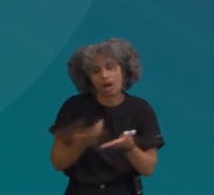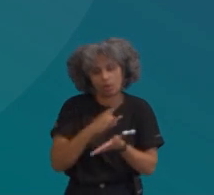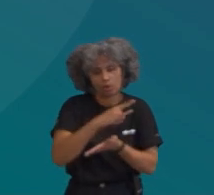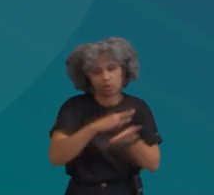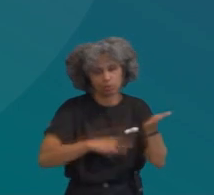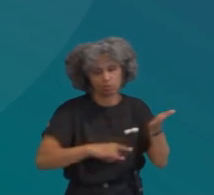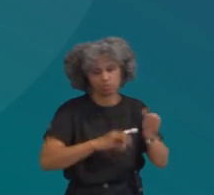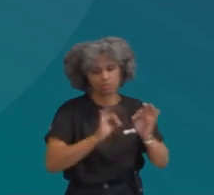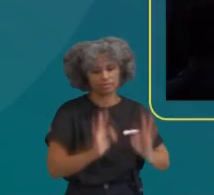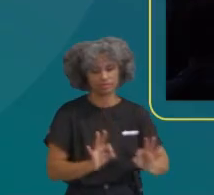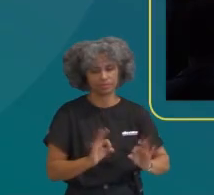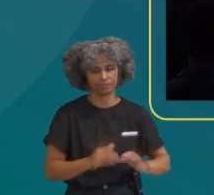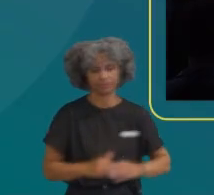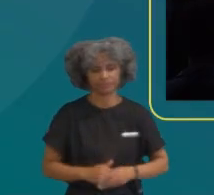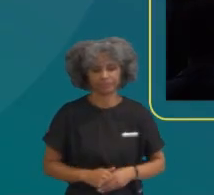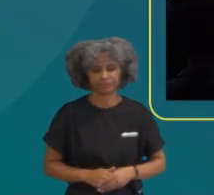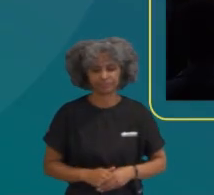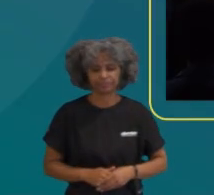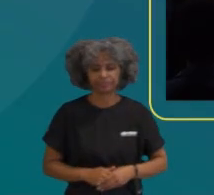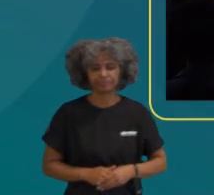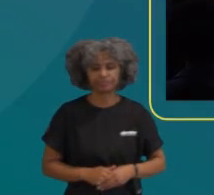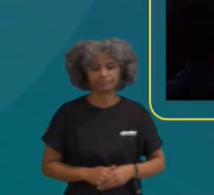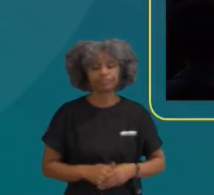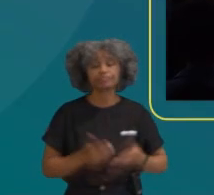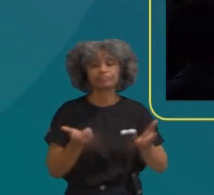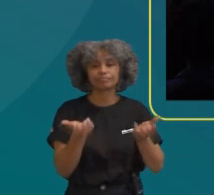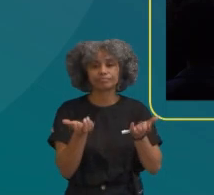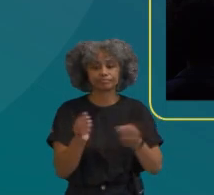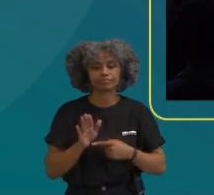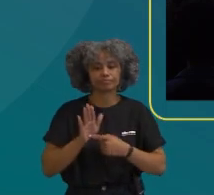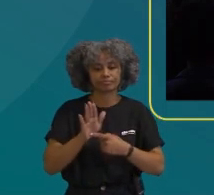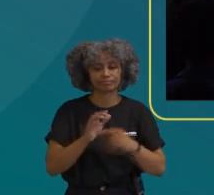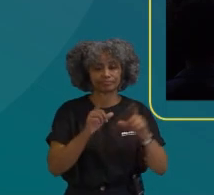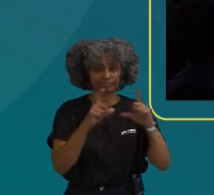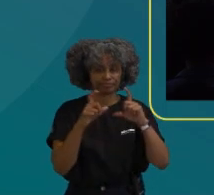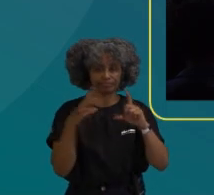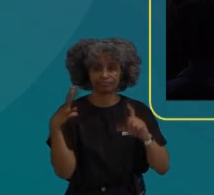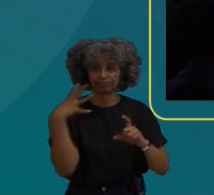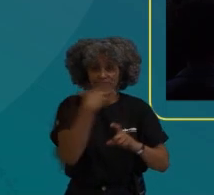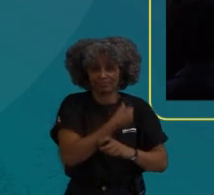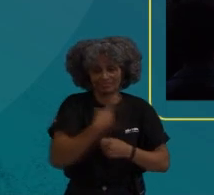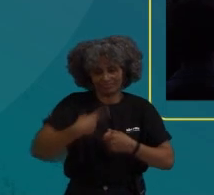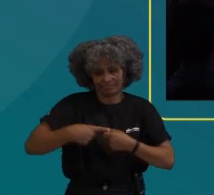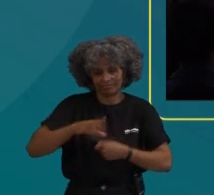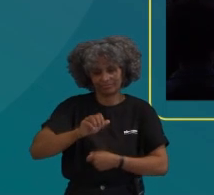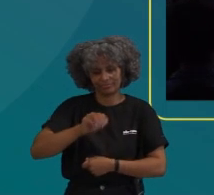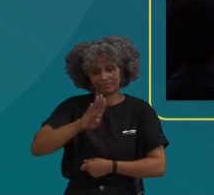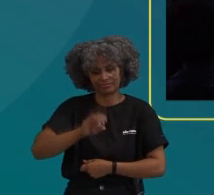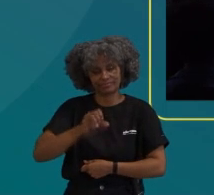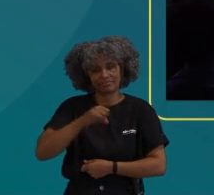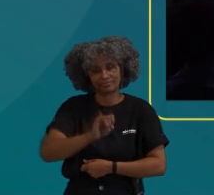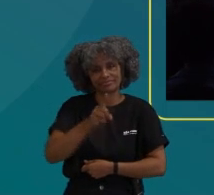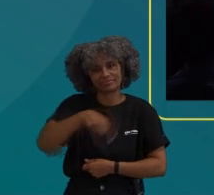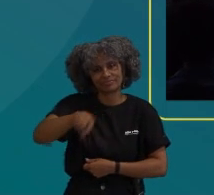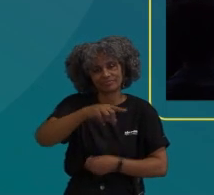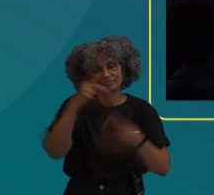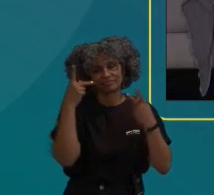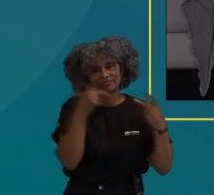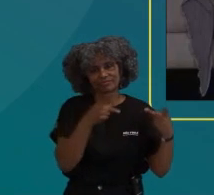would like to show you a nice picture about Cape Town. Whenever you come to the most friendly city in Africa as a digital